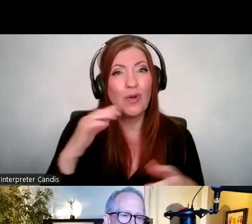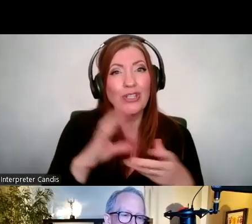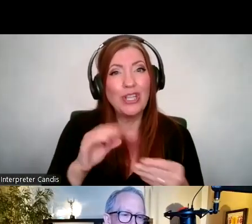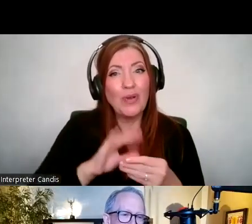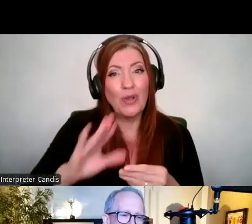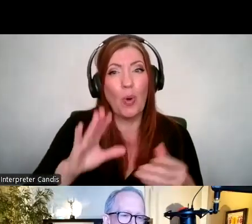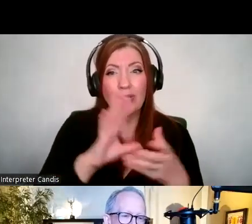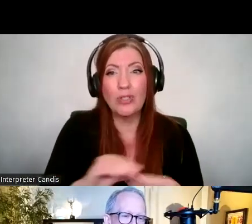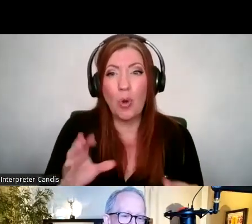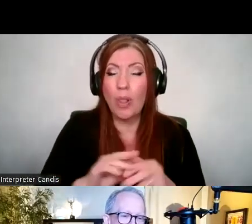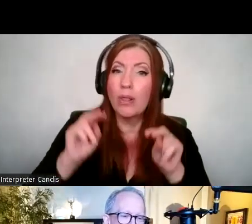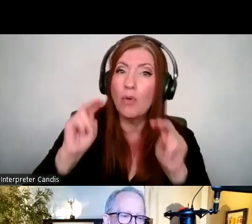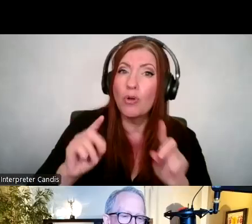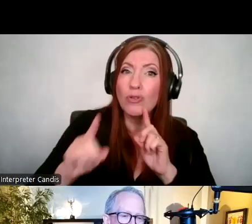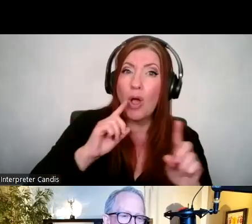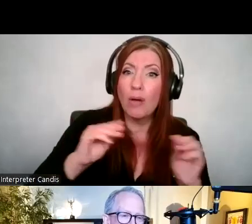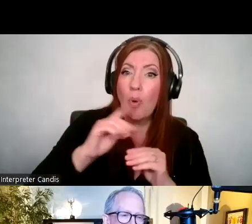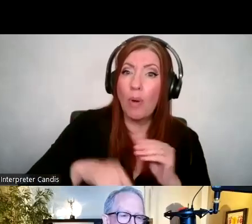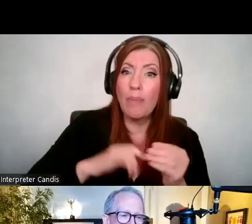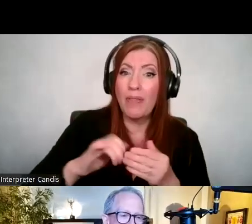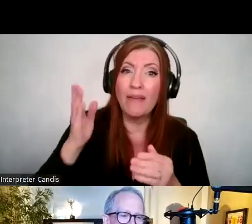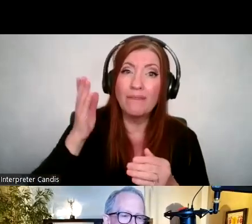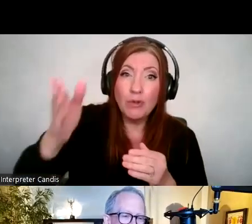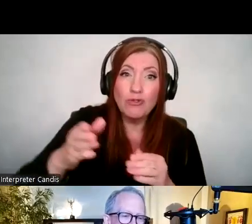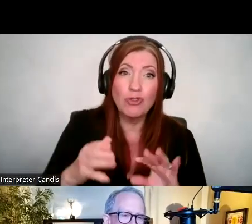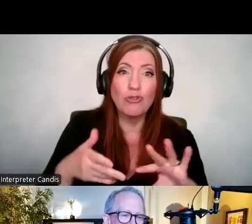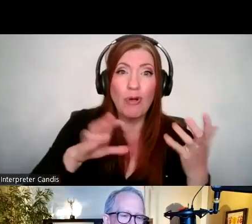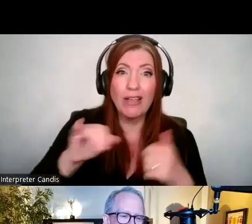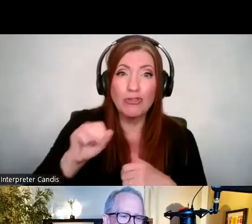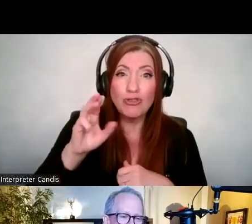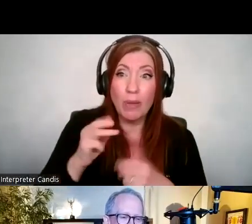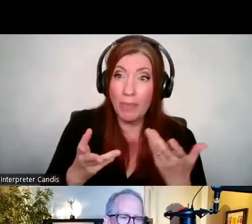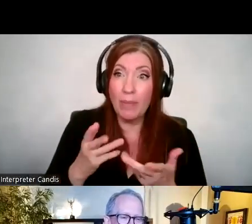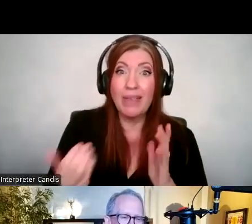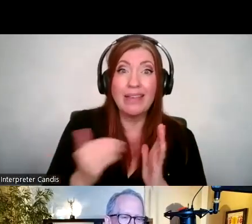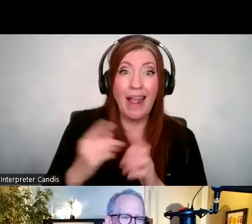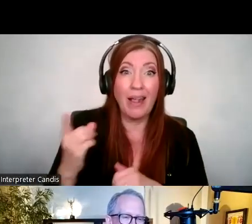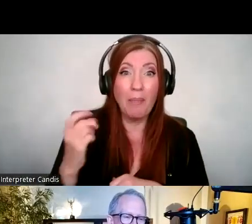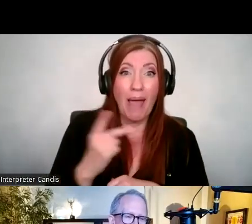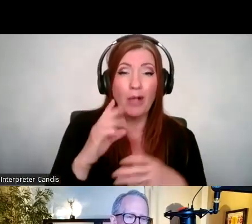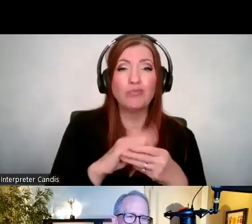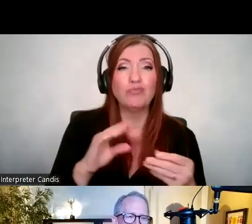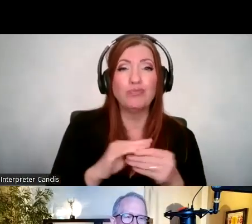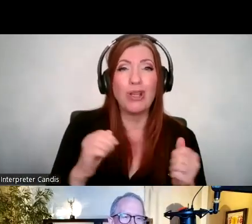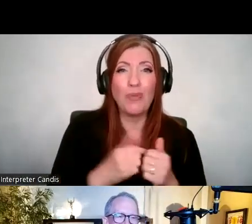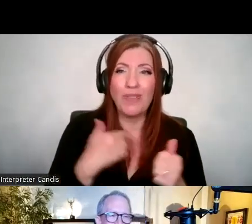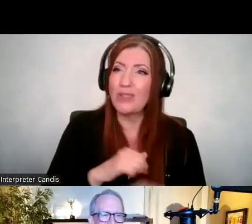and we'll look forward to talking more about it in future Crisis Jams. Maybe you can come back and do another feature with us. Sure, love to. Thank